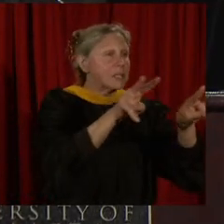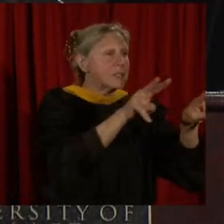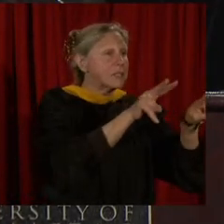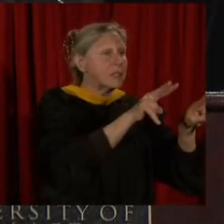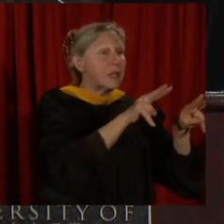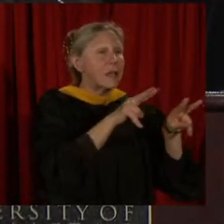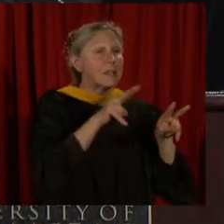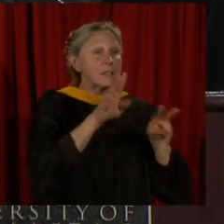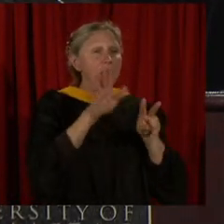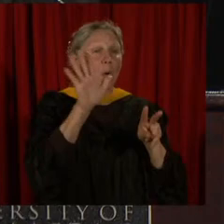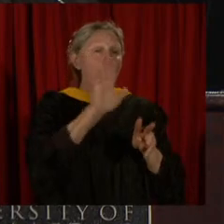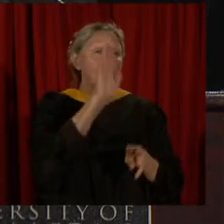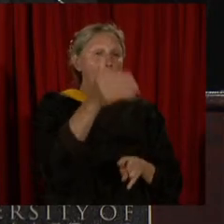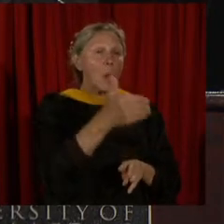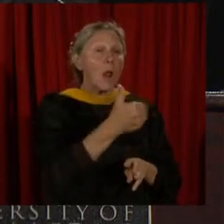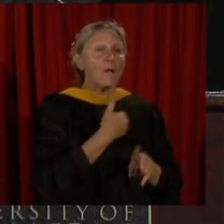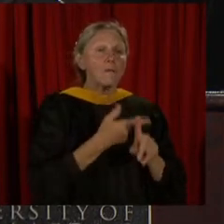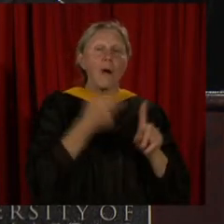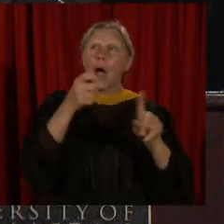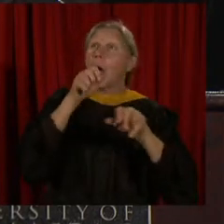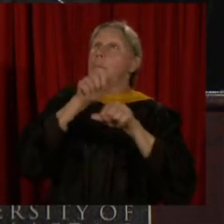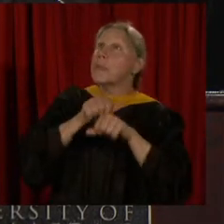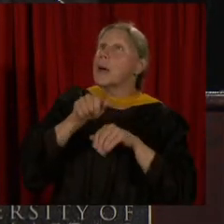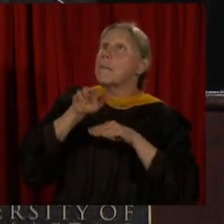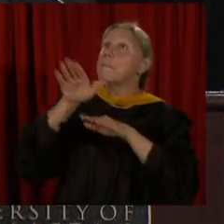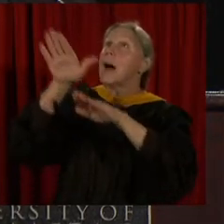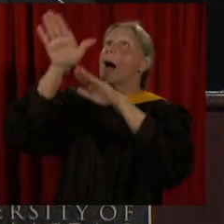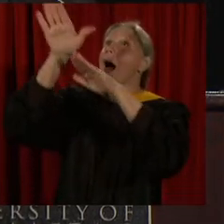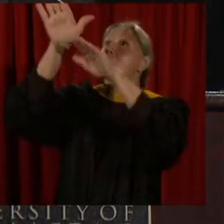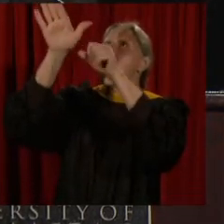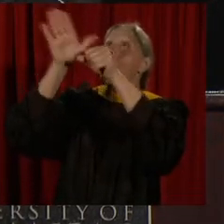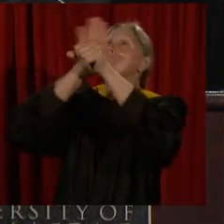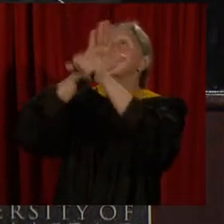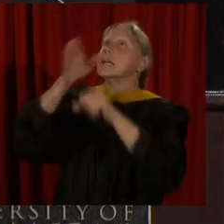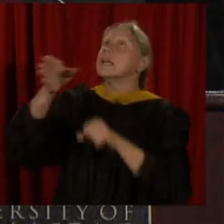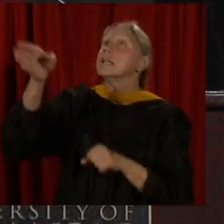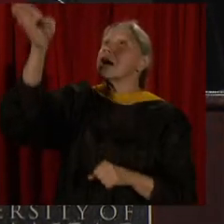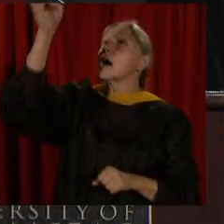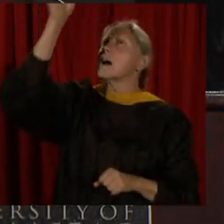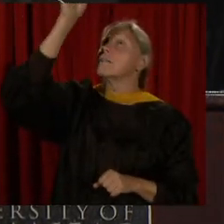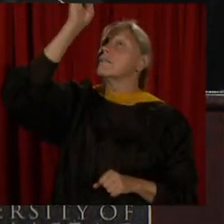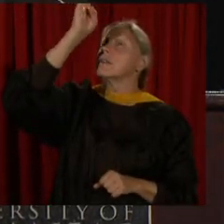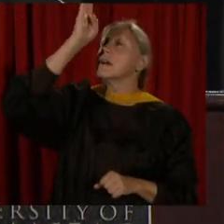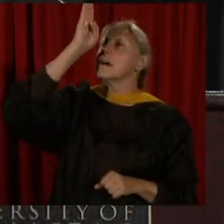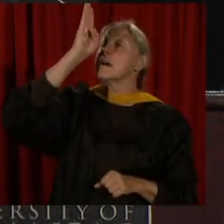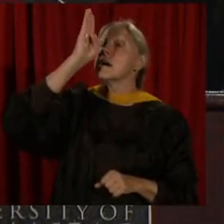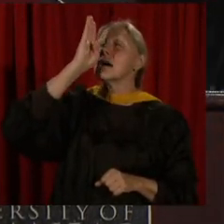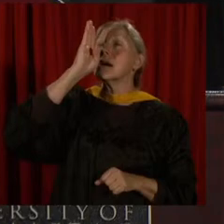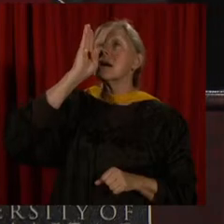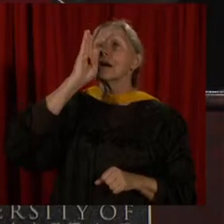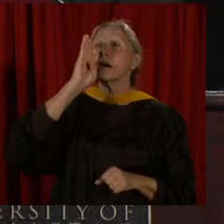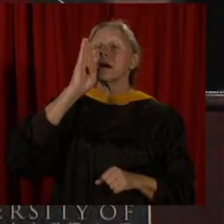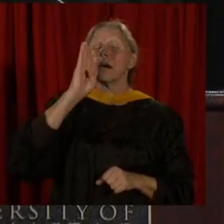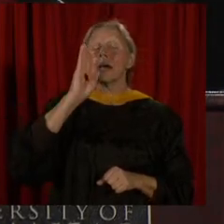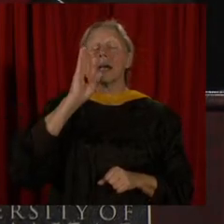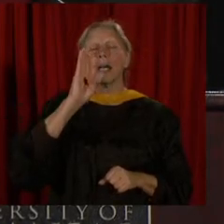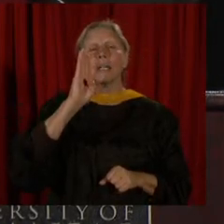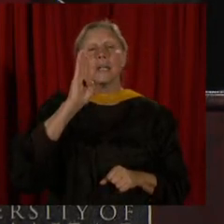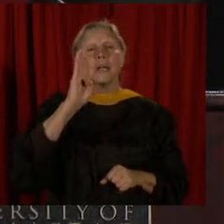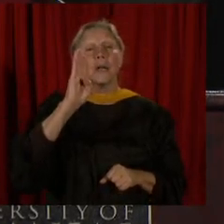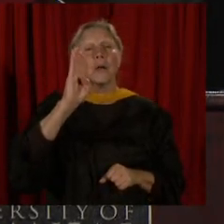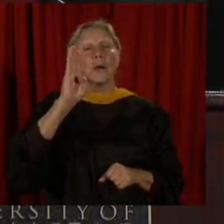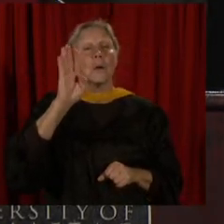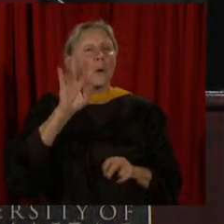watches thy soul from the mountains of God